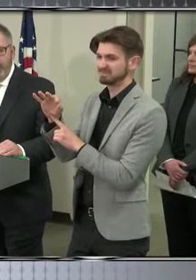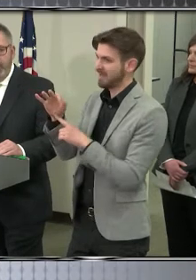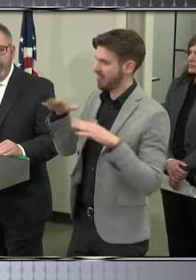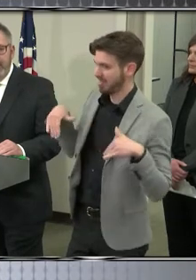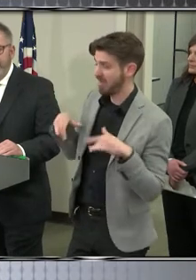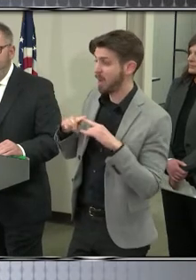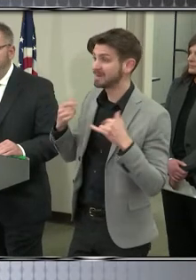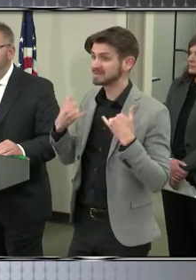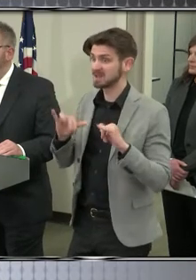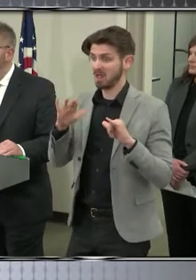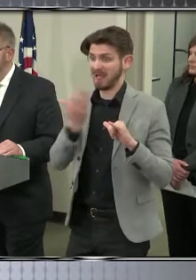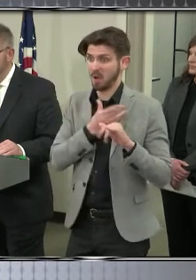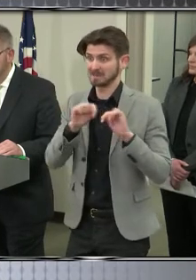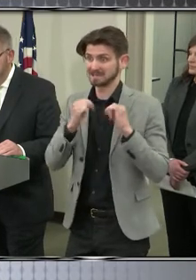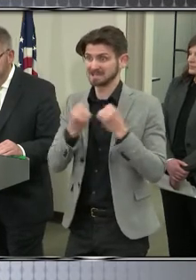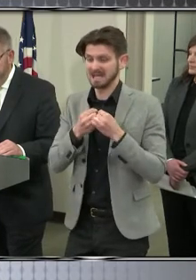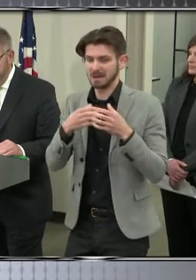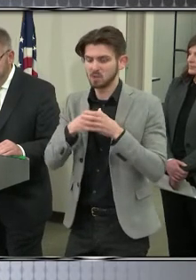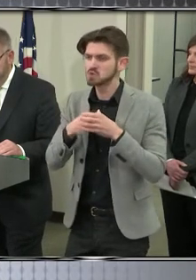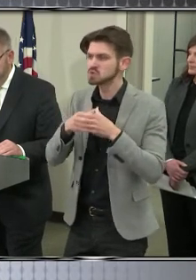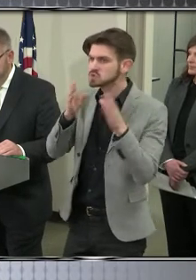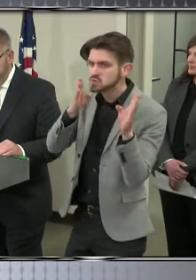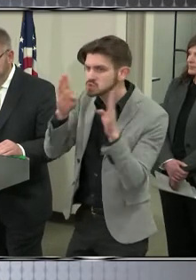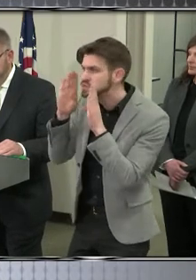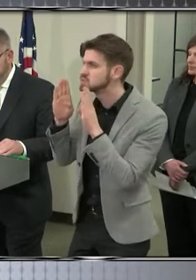to ensure the safety of our citizens.